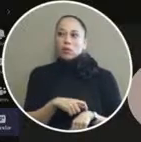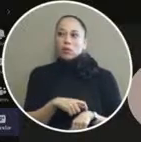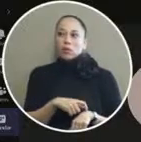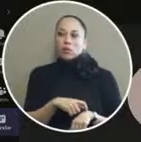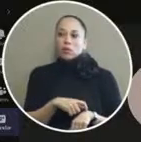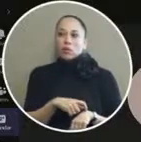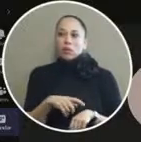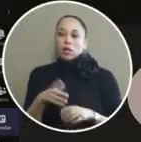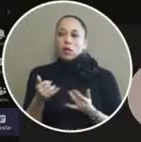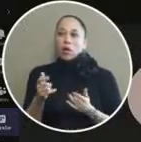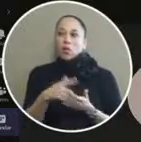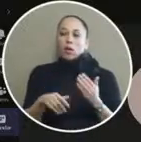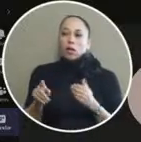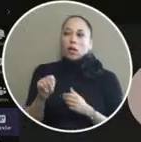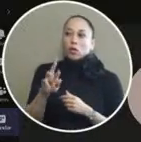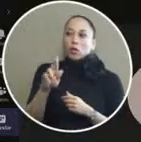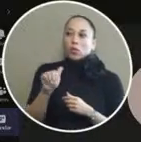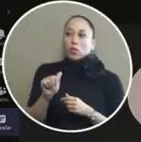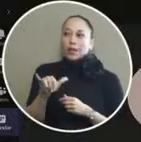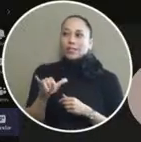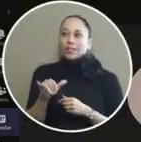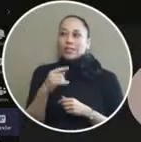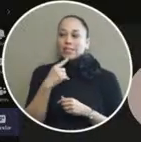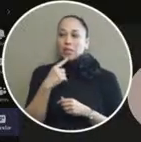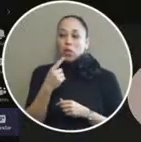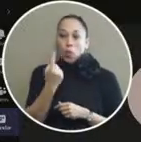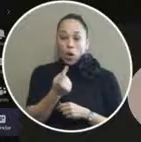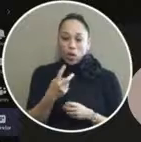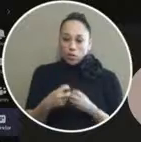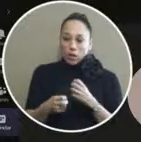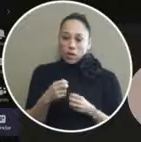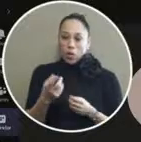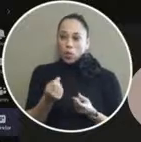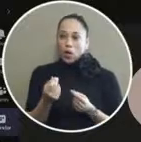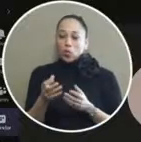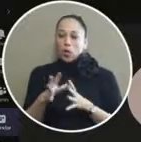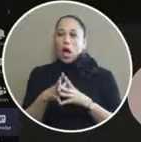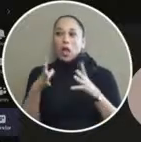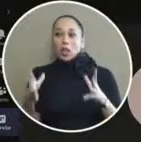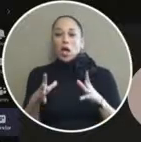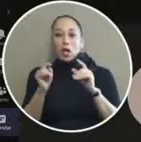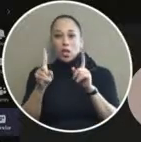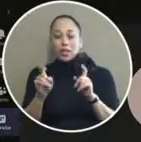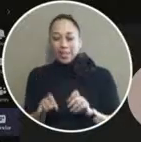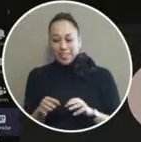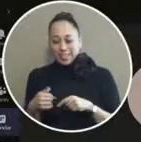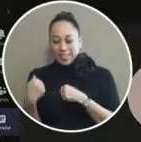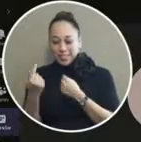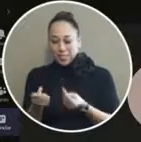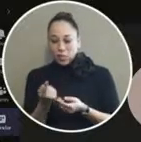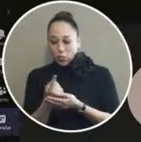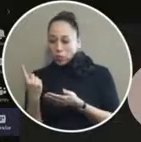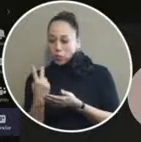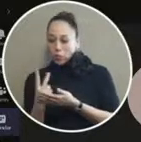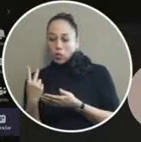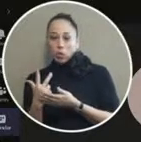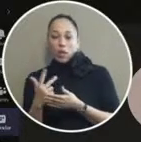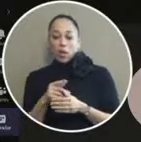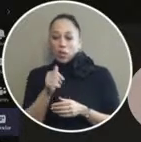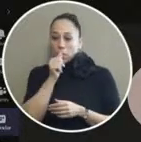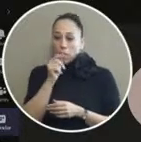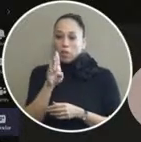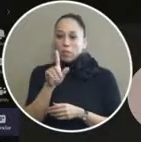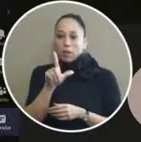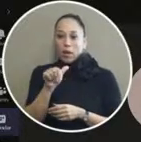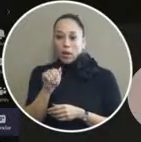on what Tracy said. One of the issues is we've been doing so much testing in the last several weeks that the private labs